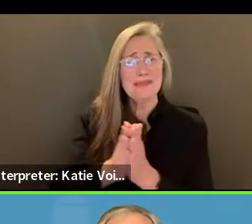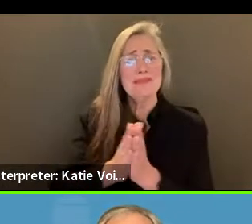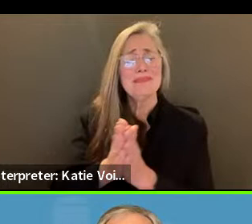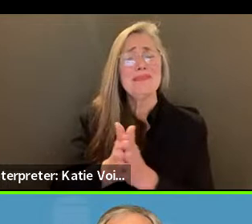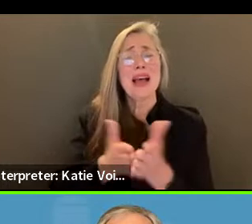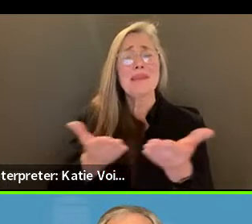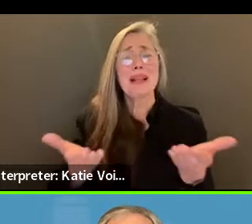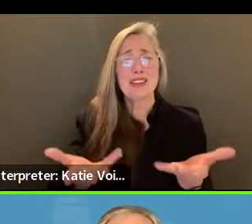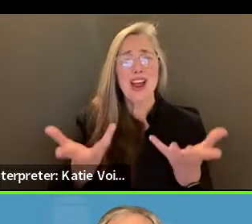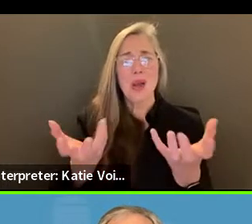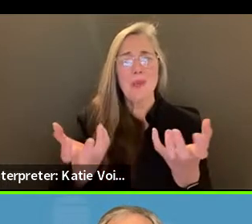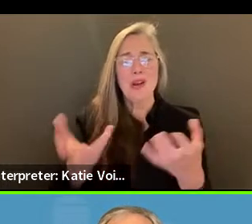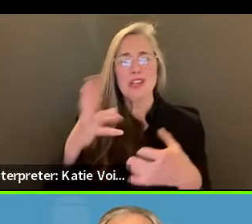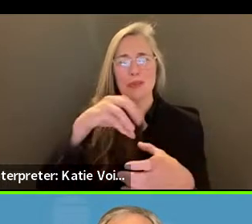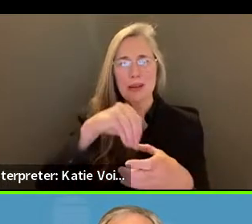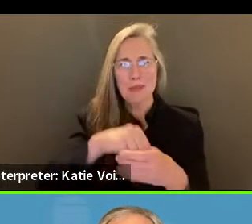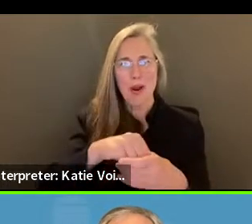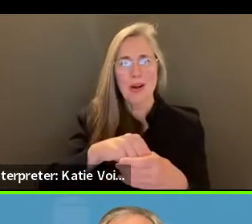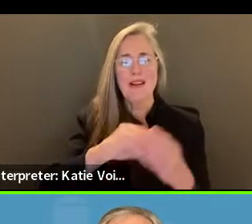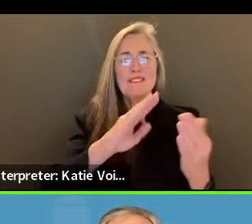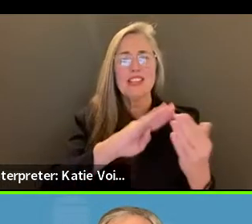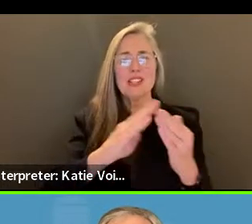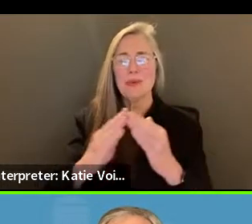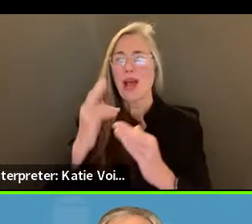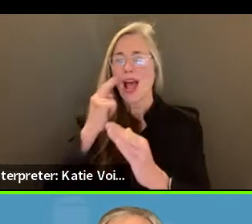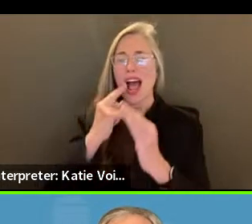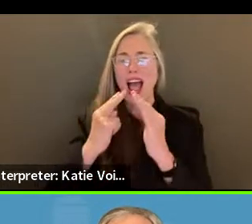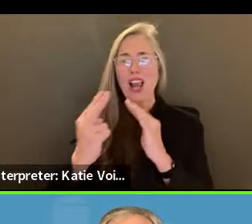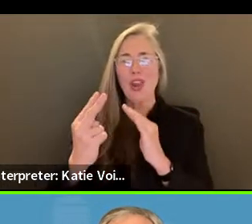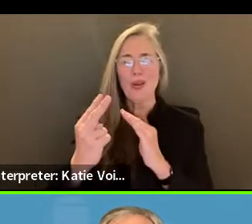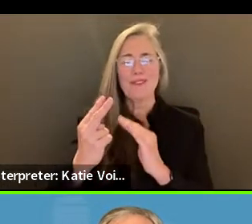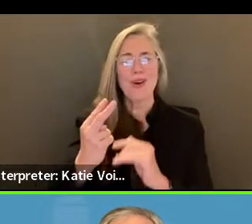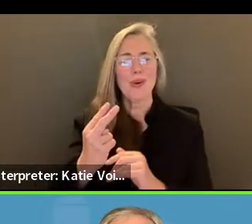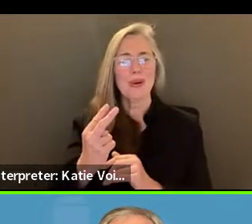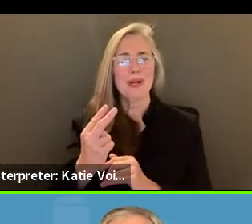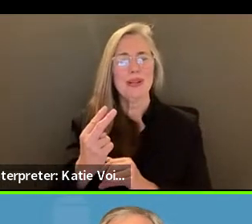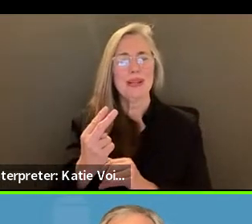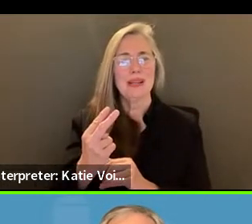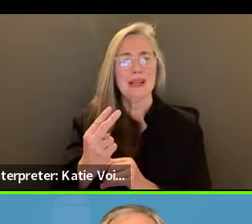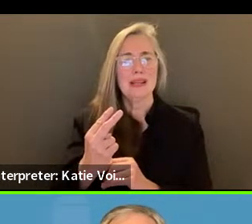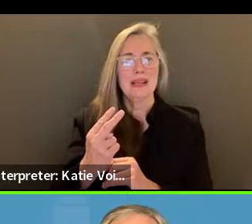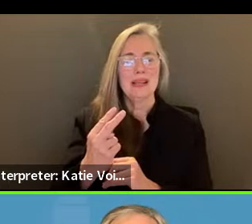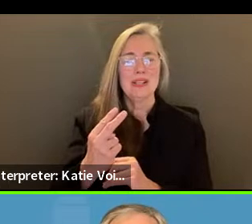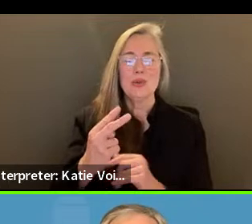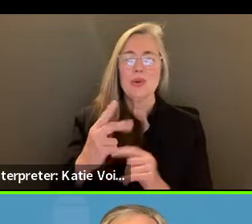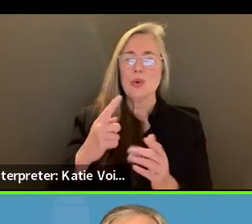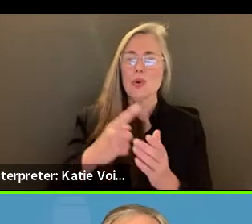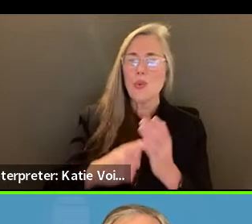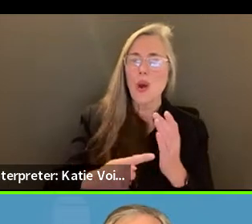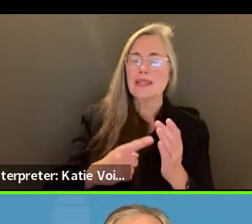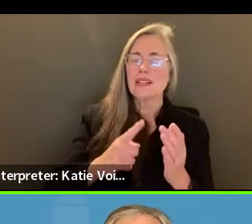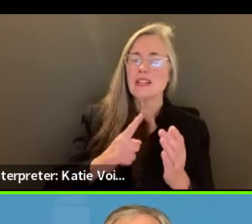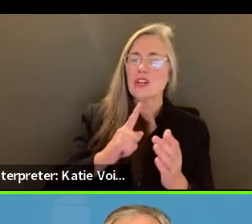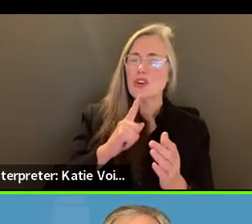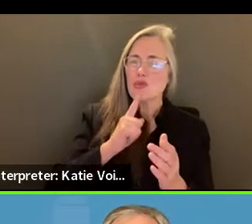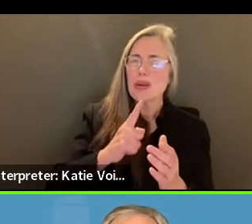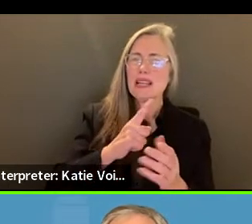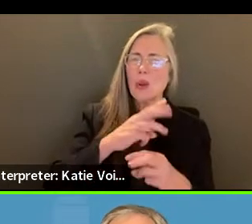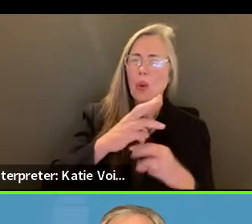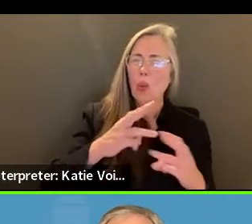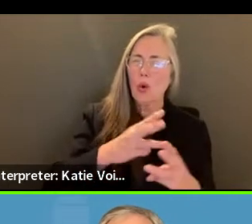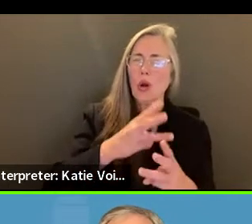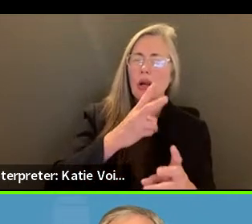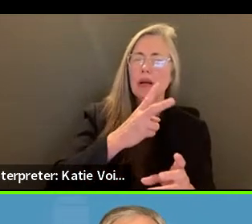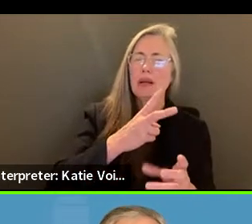want to be part of this in this community. I look forward to the actions, the concrete things and the steps, and